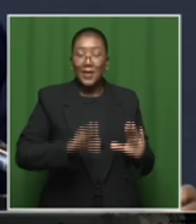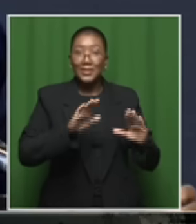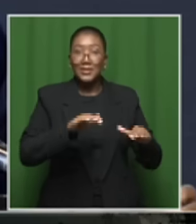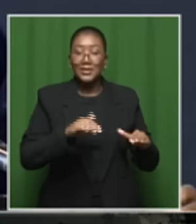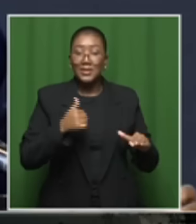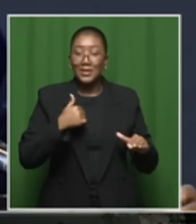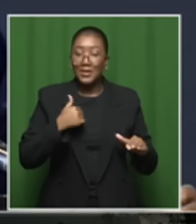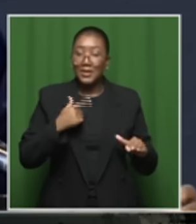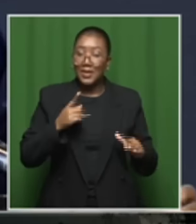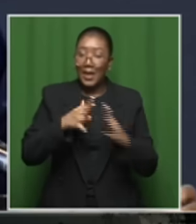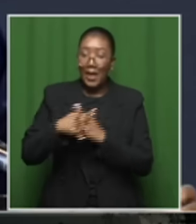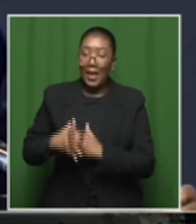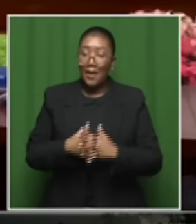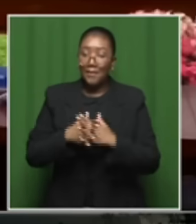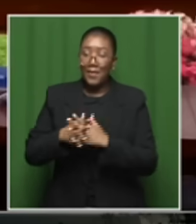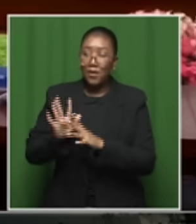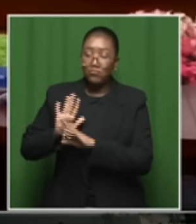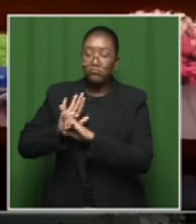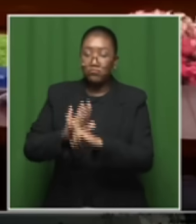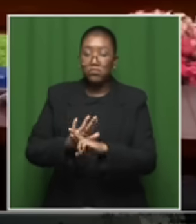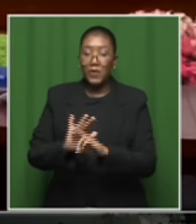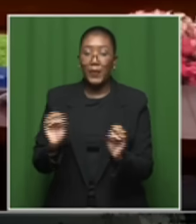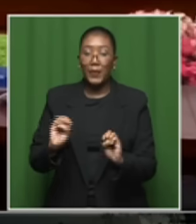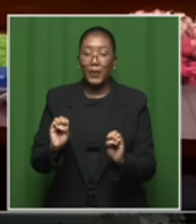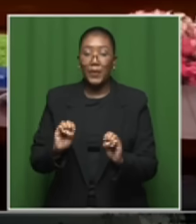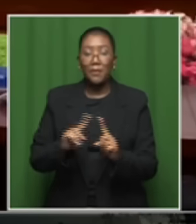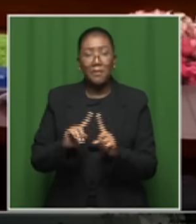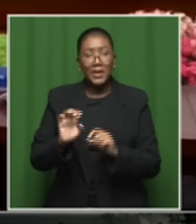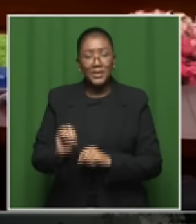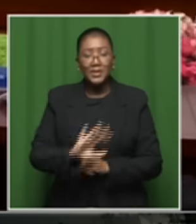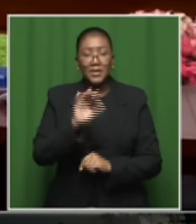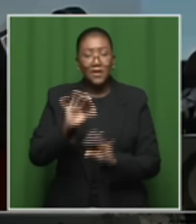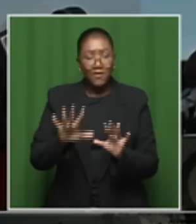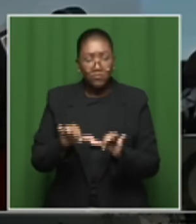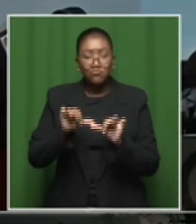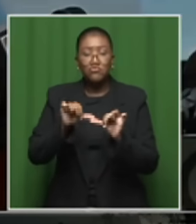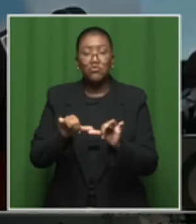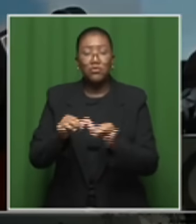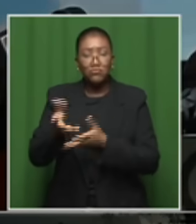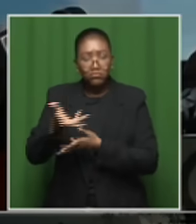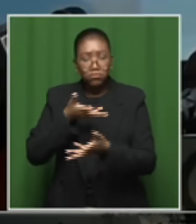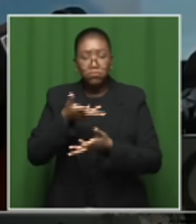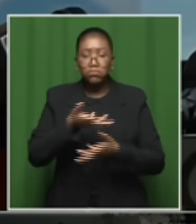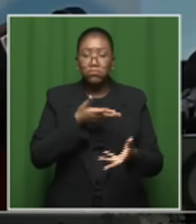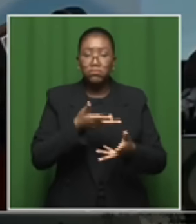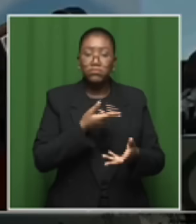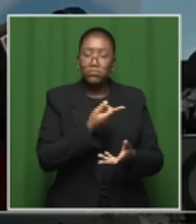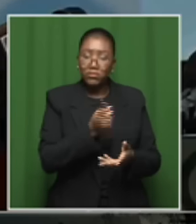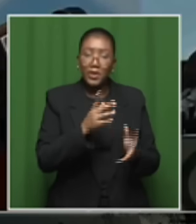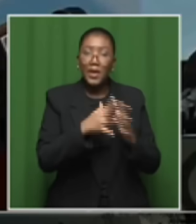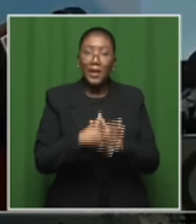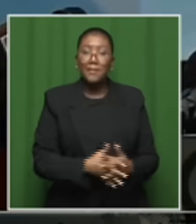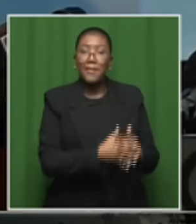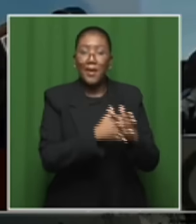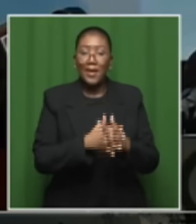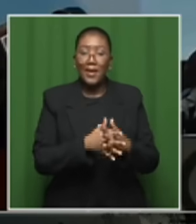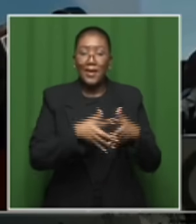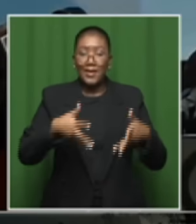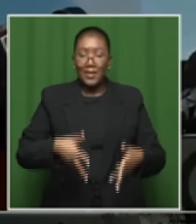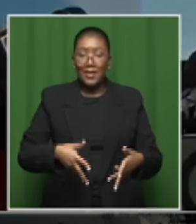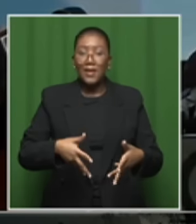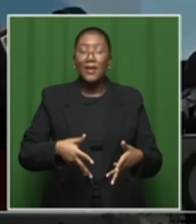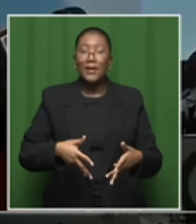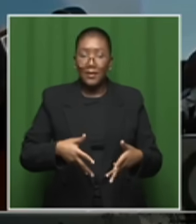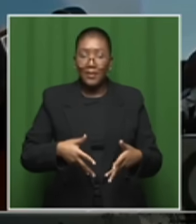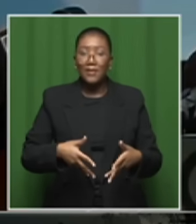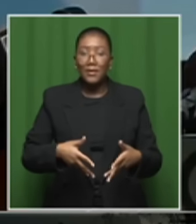ambassador of the U.S. But South Africa is continuing to engage with the U.S. here as it